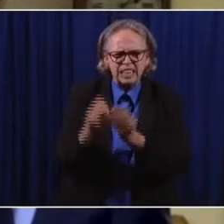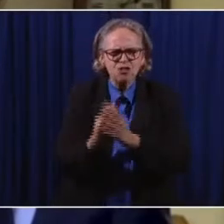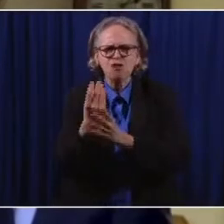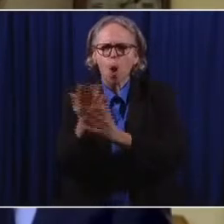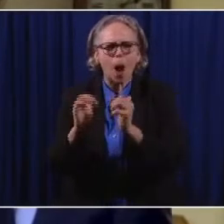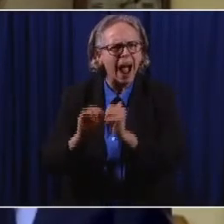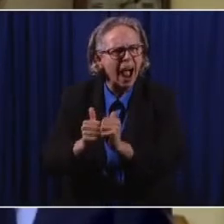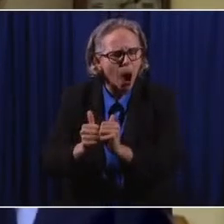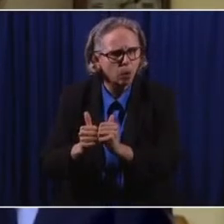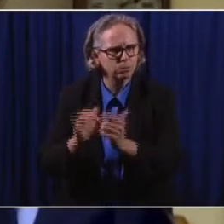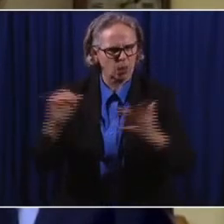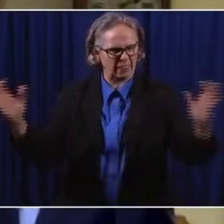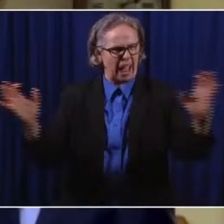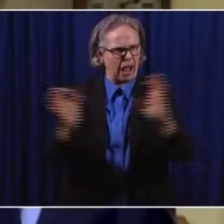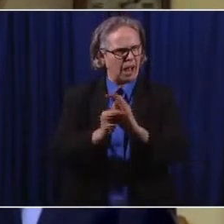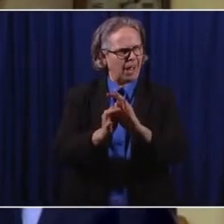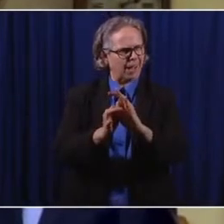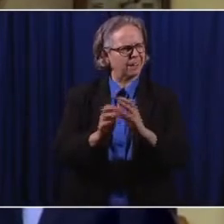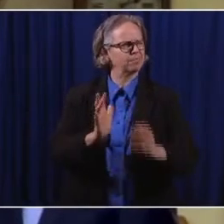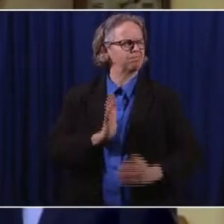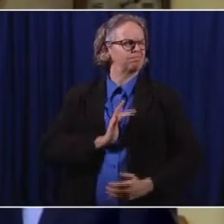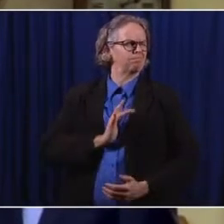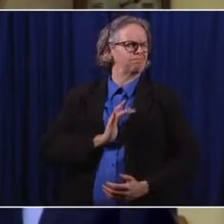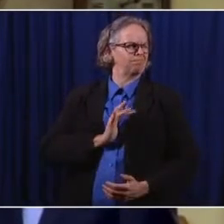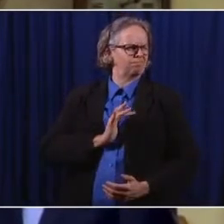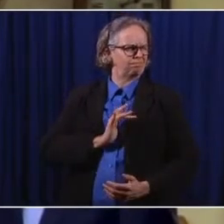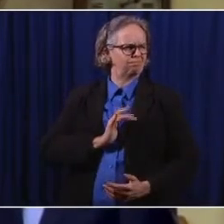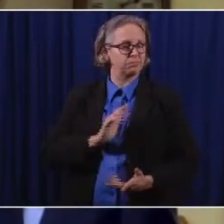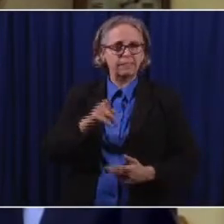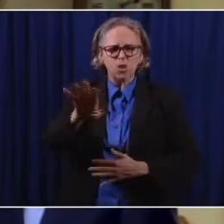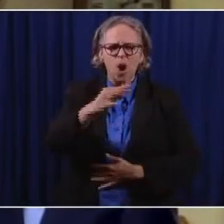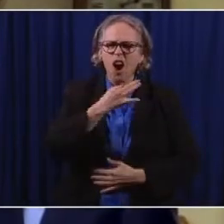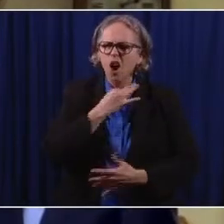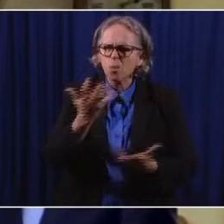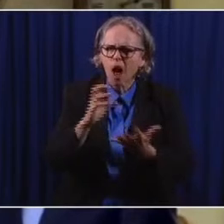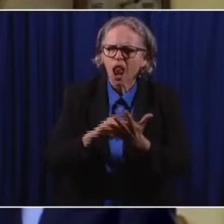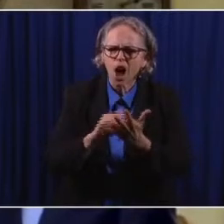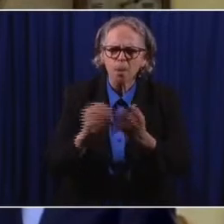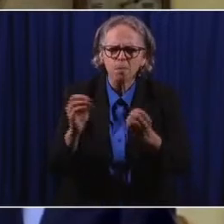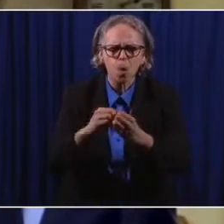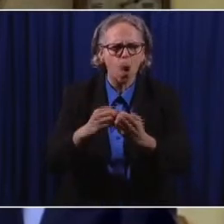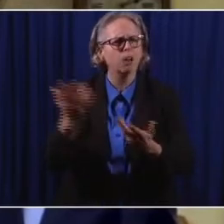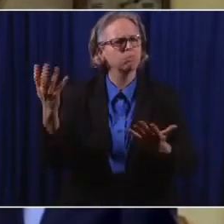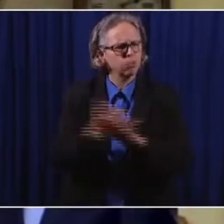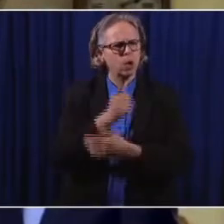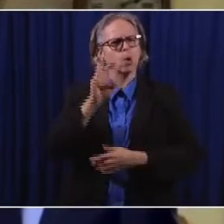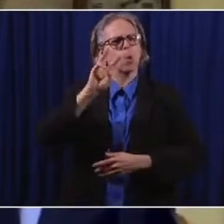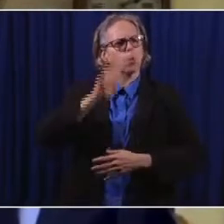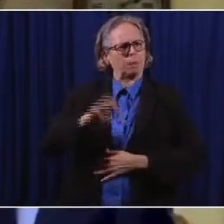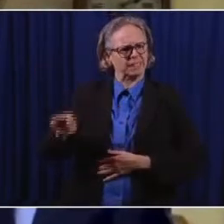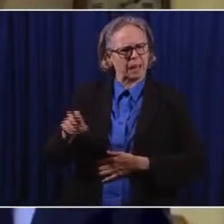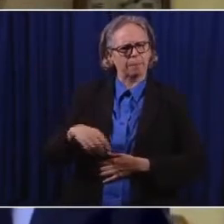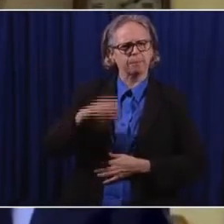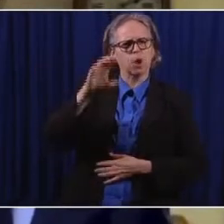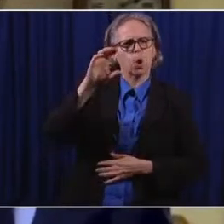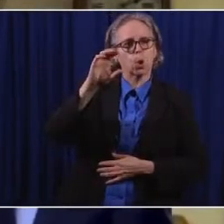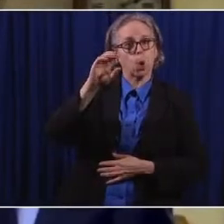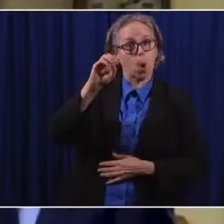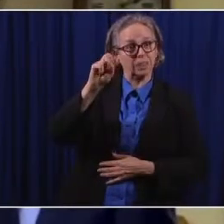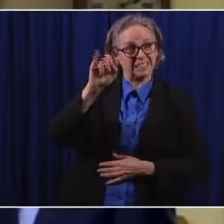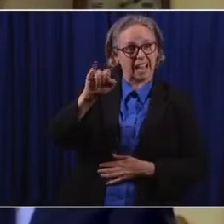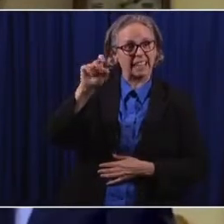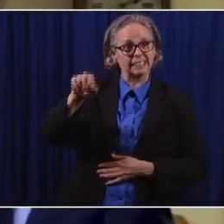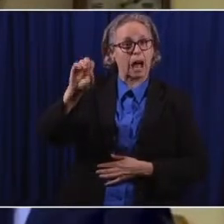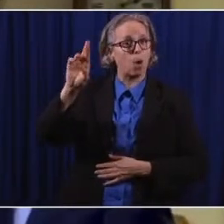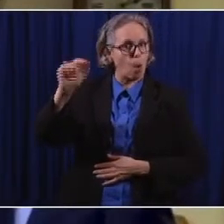if you want to find out more about this, visit the COSI, www.cosi.org connects to see